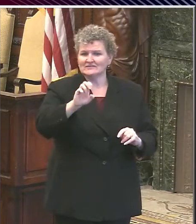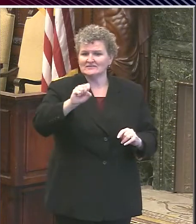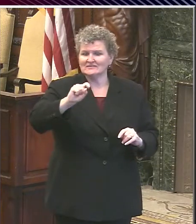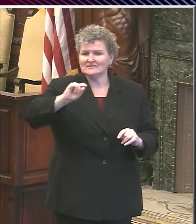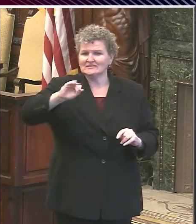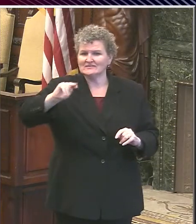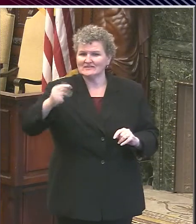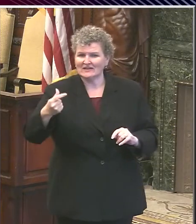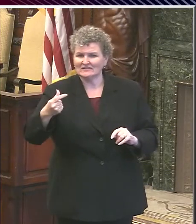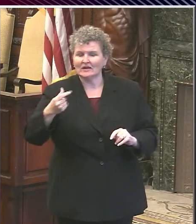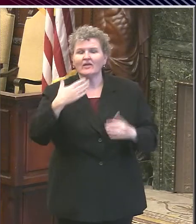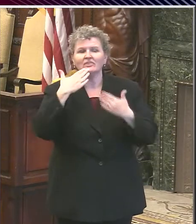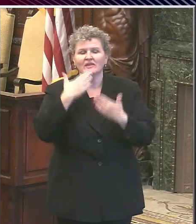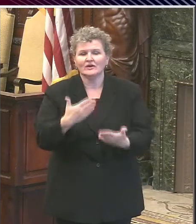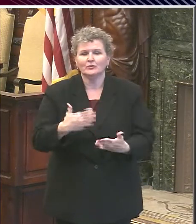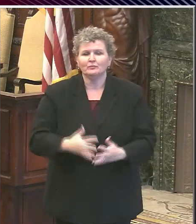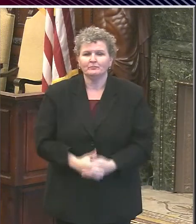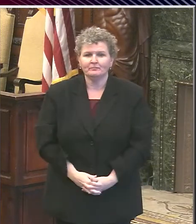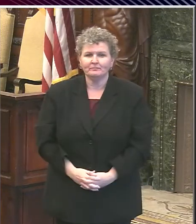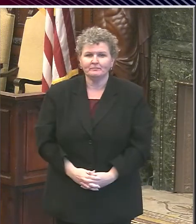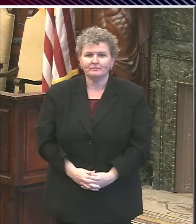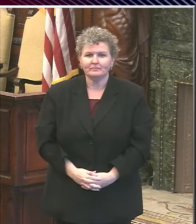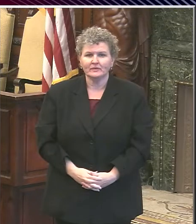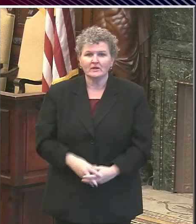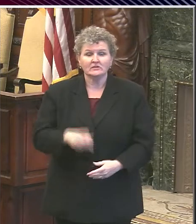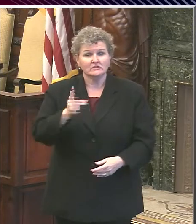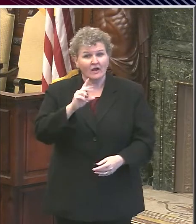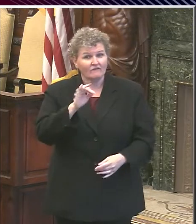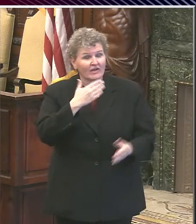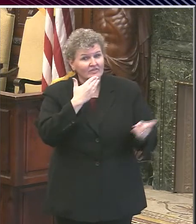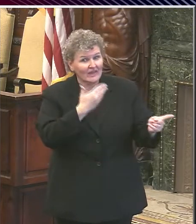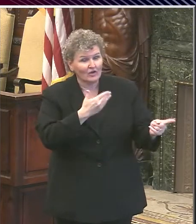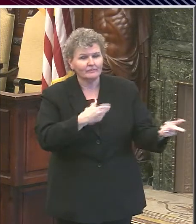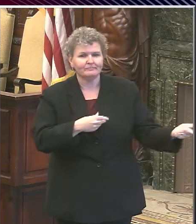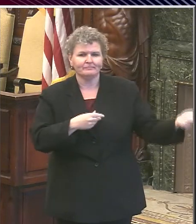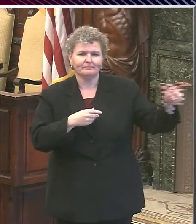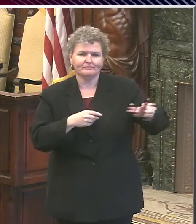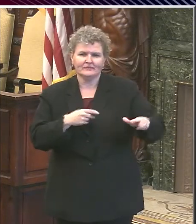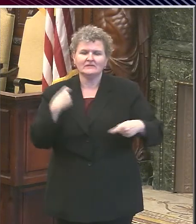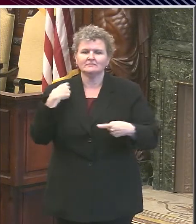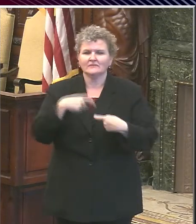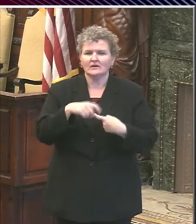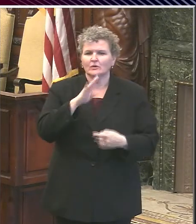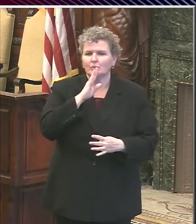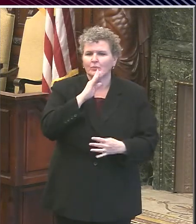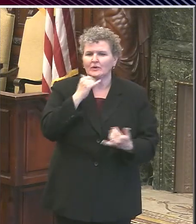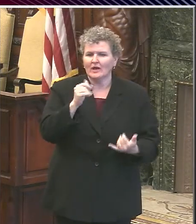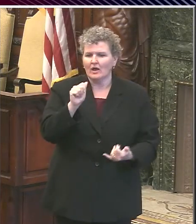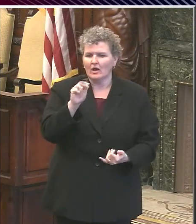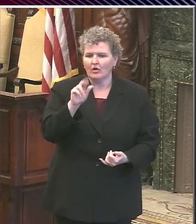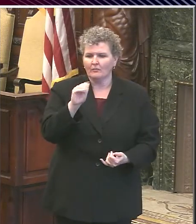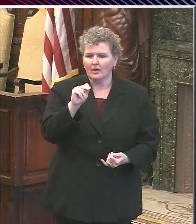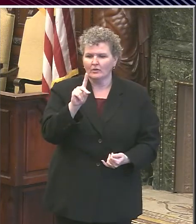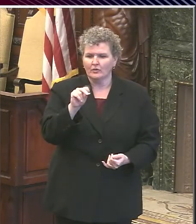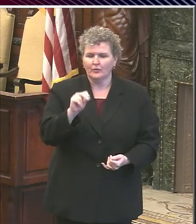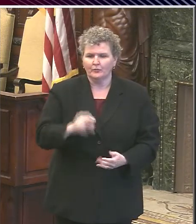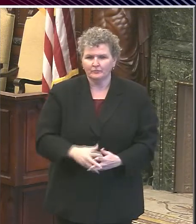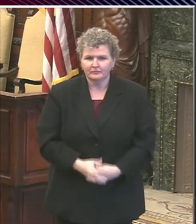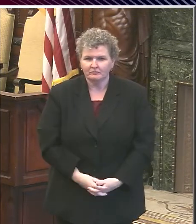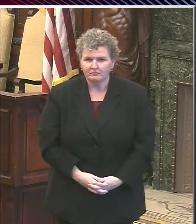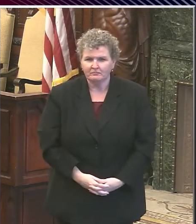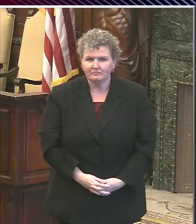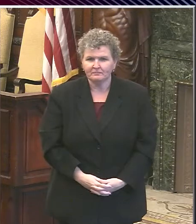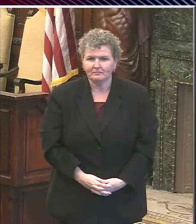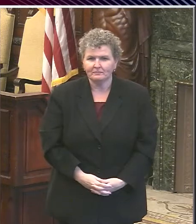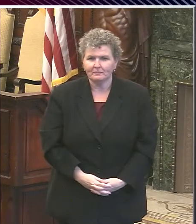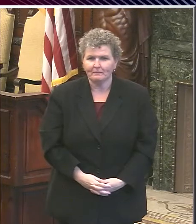Thank you, Dr. Farley. We will now turn it over to Armando, who will deliver the Spanish language translation of both the mayor and Dr. Farley's